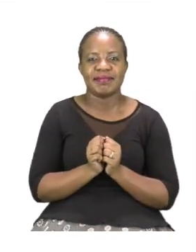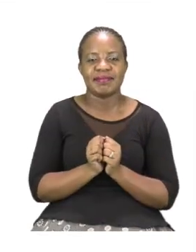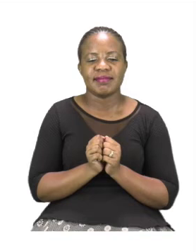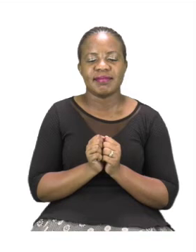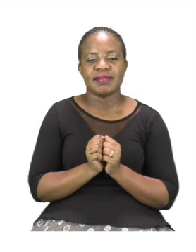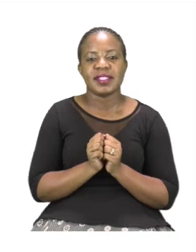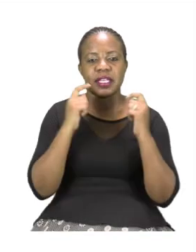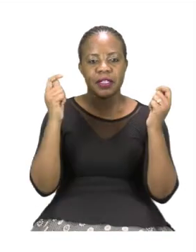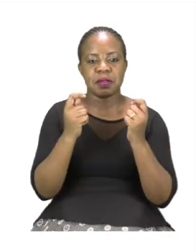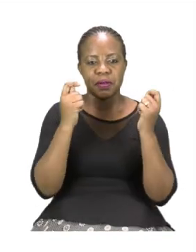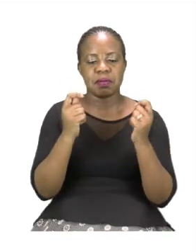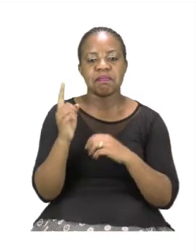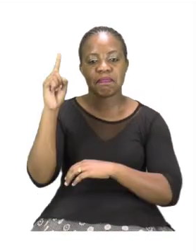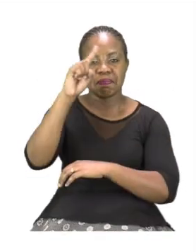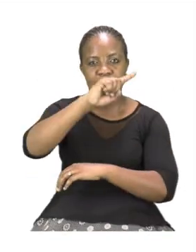festivals,